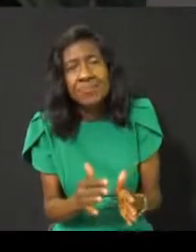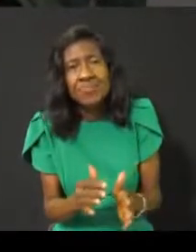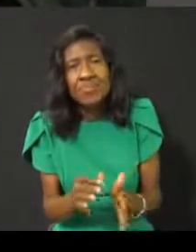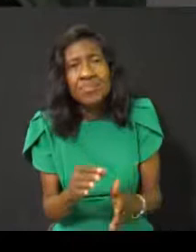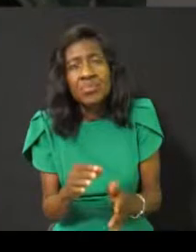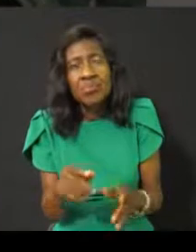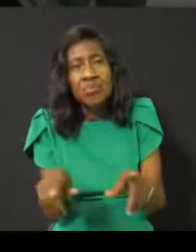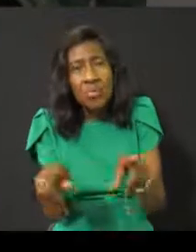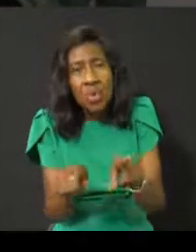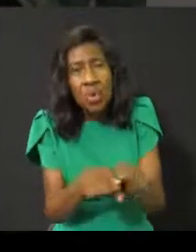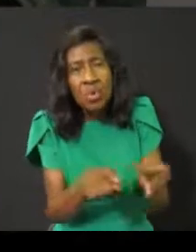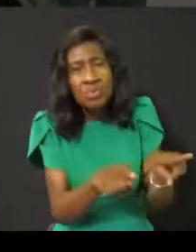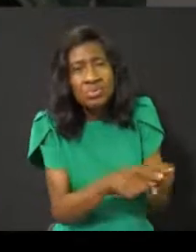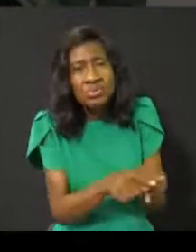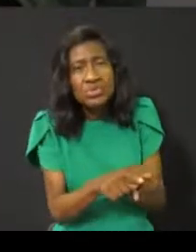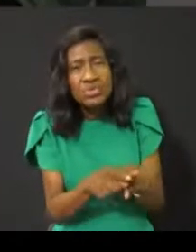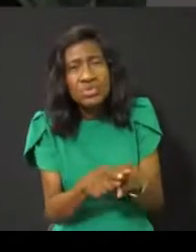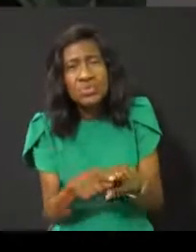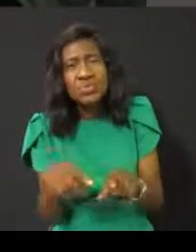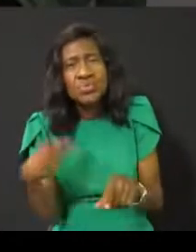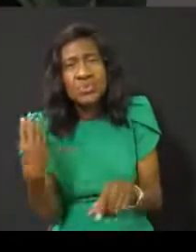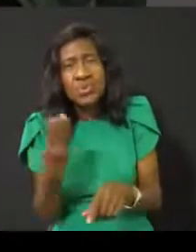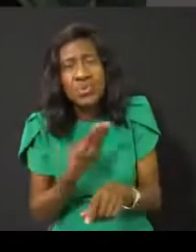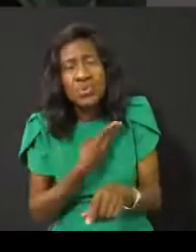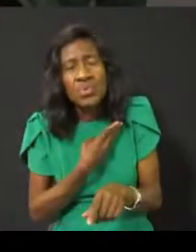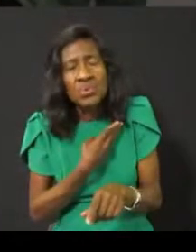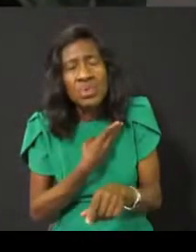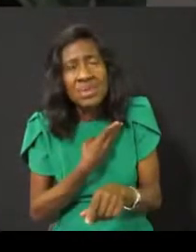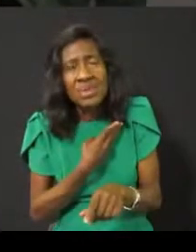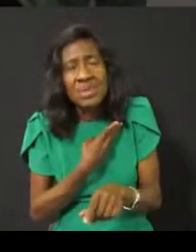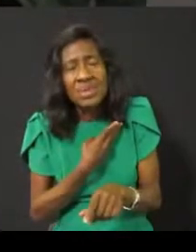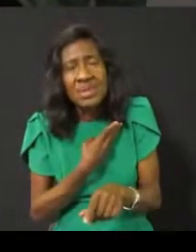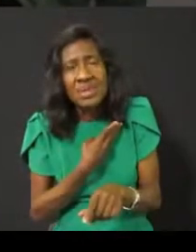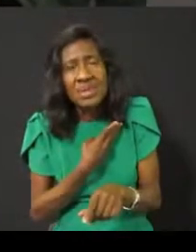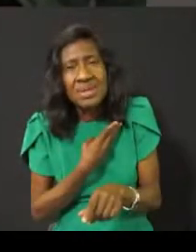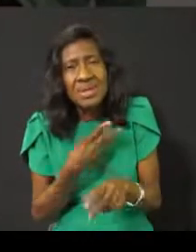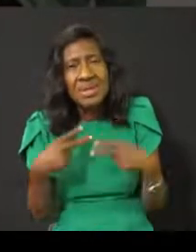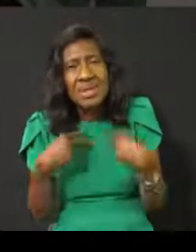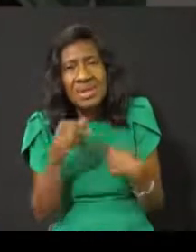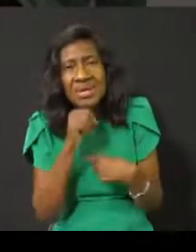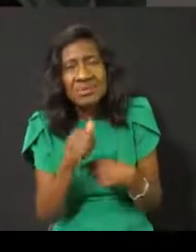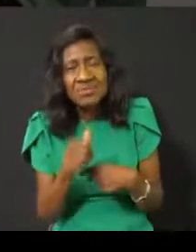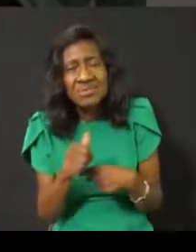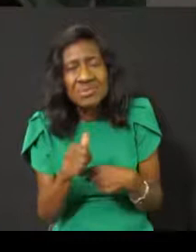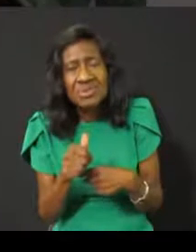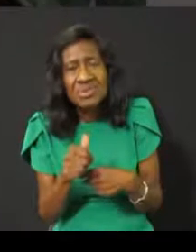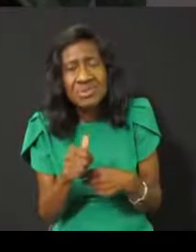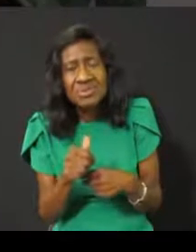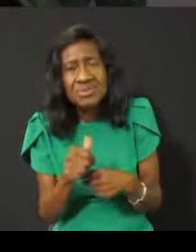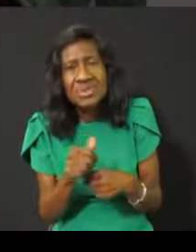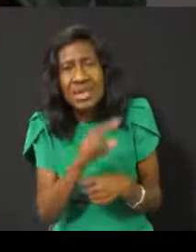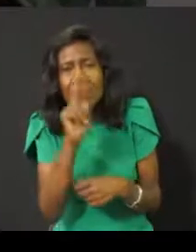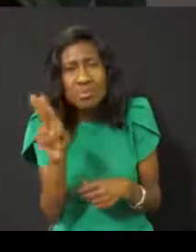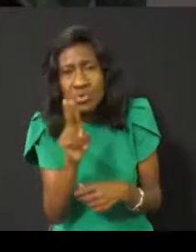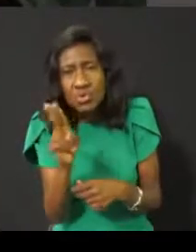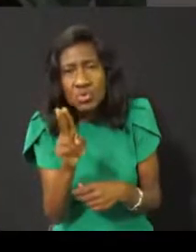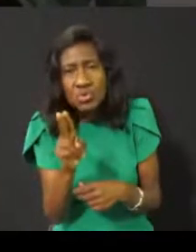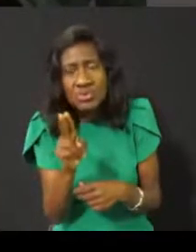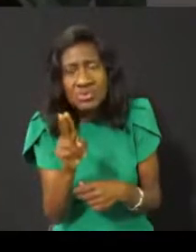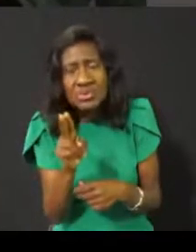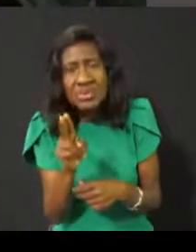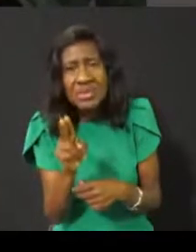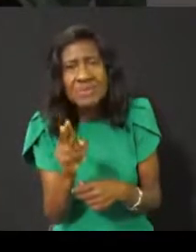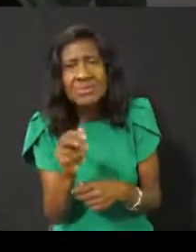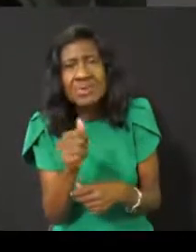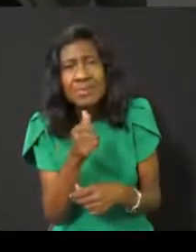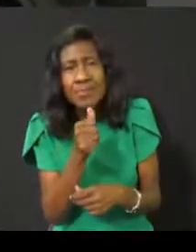think also we haven't needed to tap into the huge resource we have in the private sector for dealing with